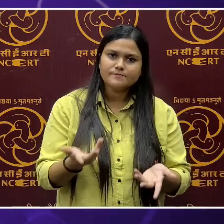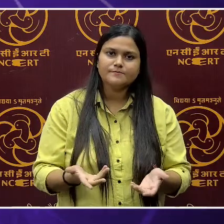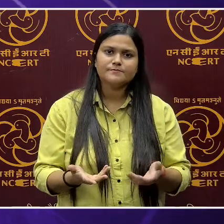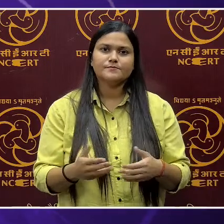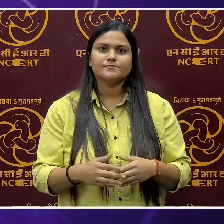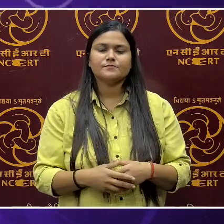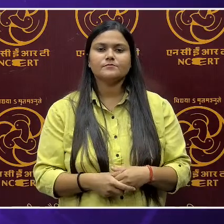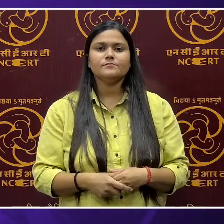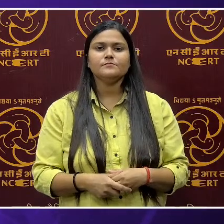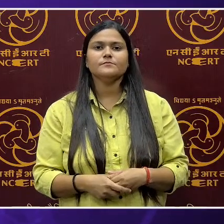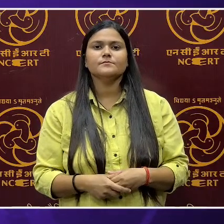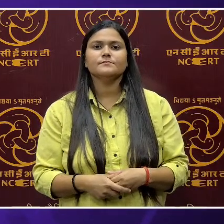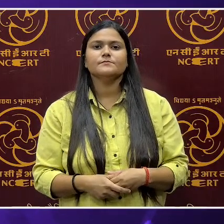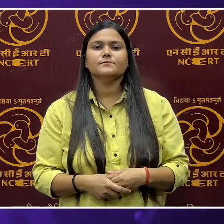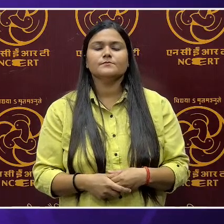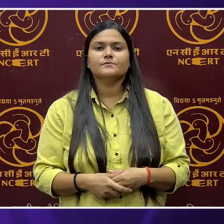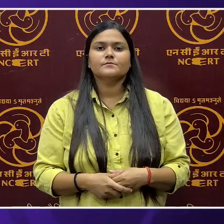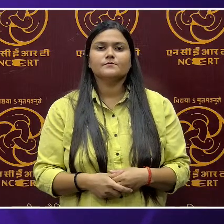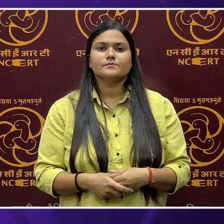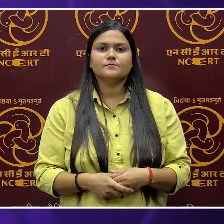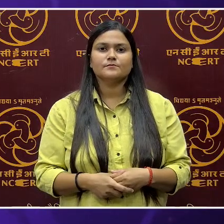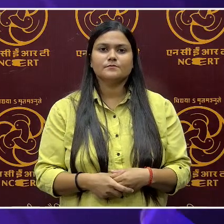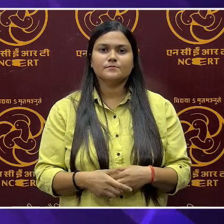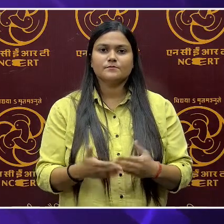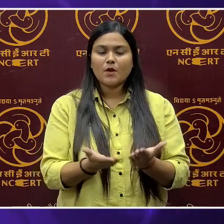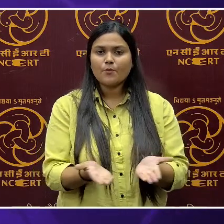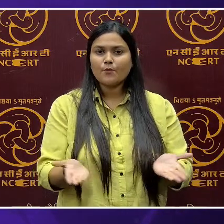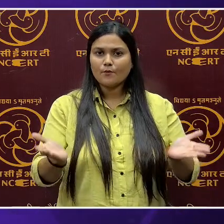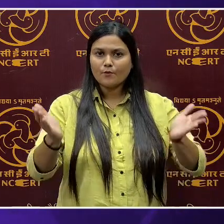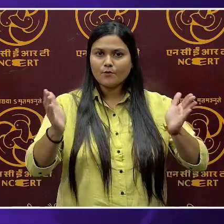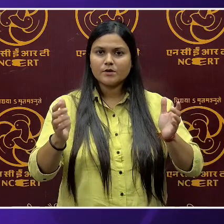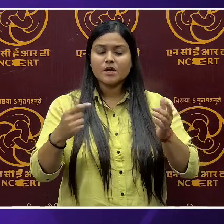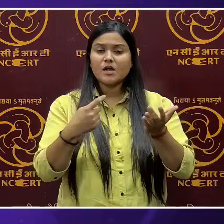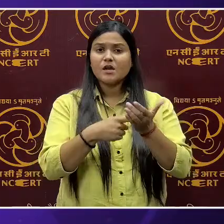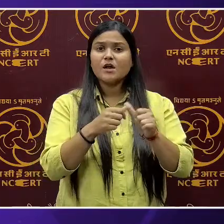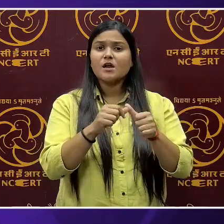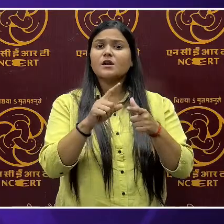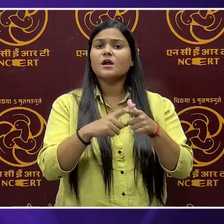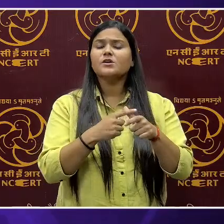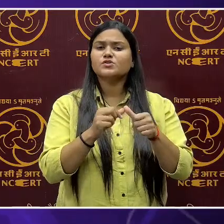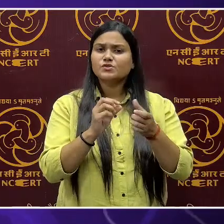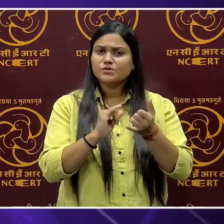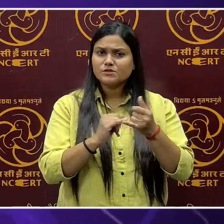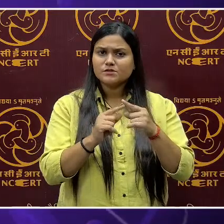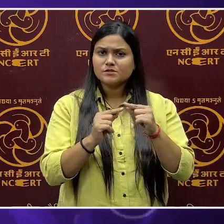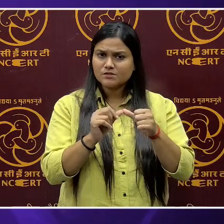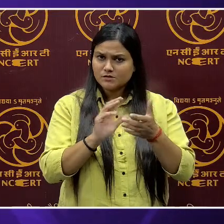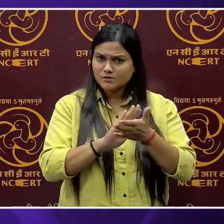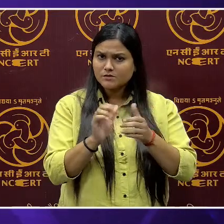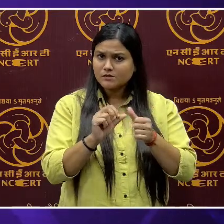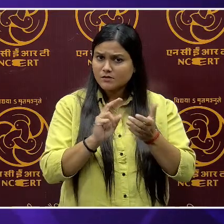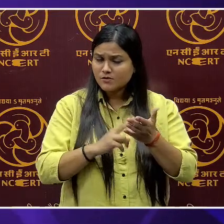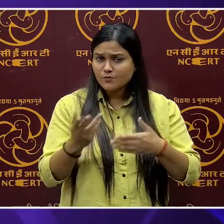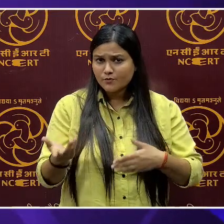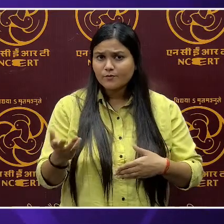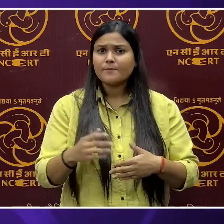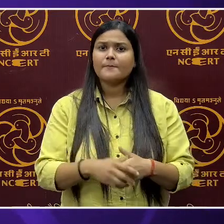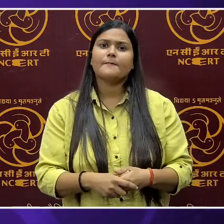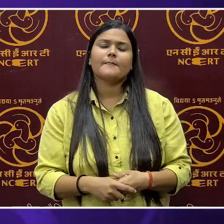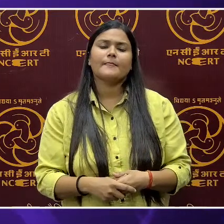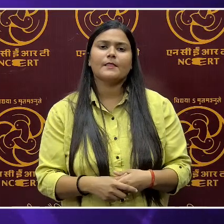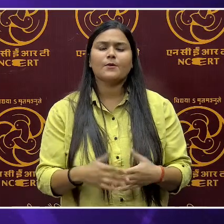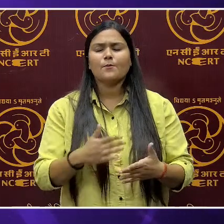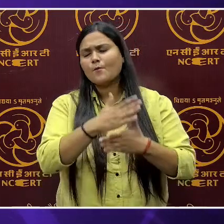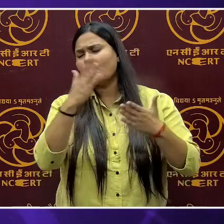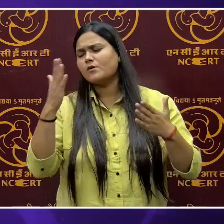in Kerala, and Tankas in Rajasthan help people store water for many